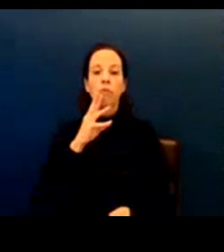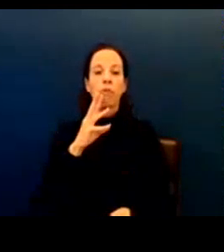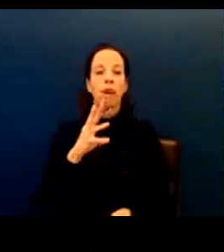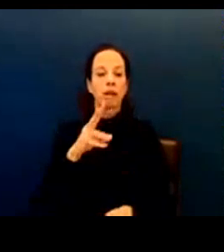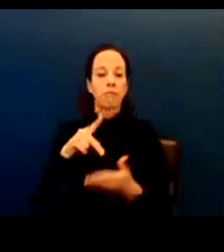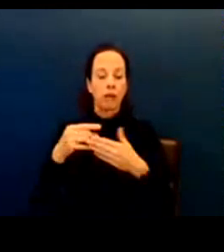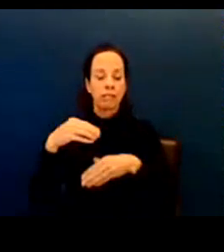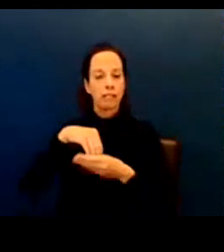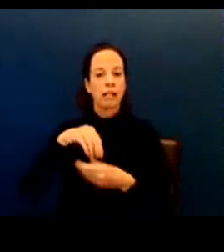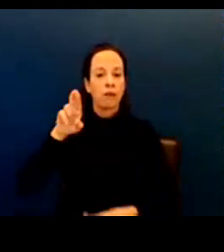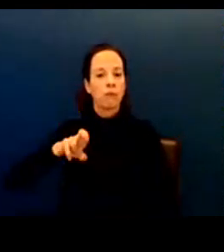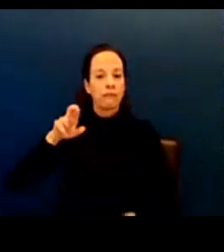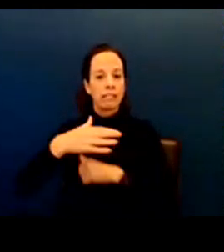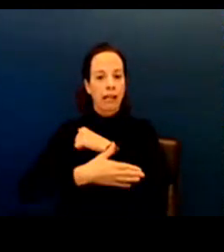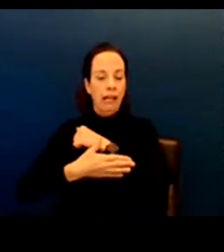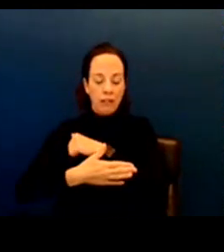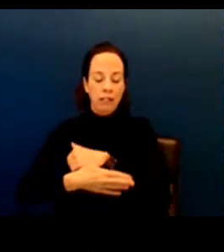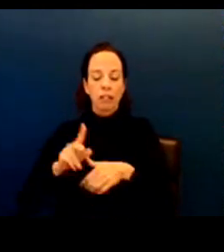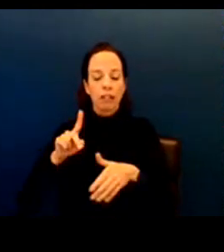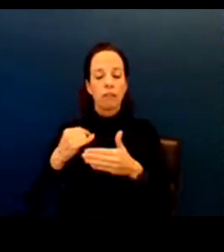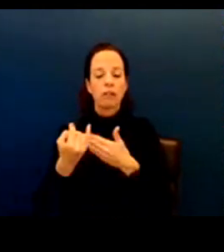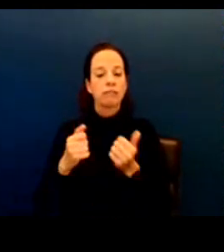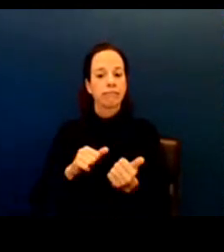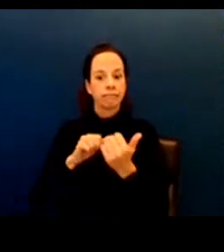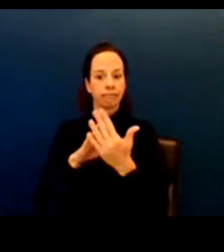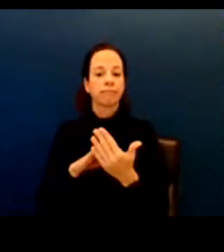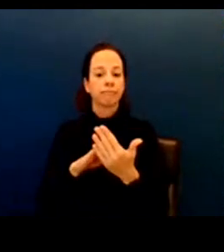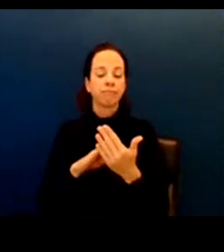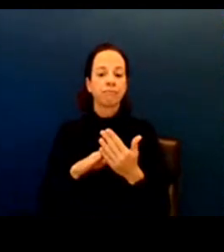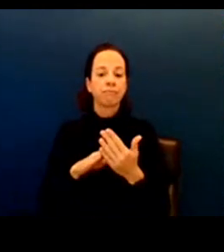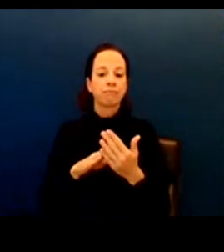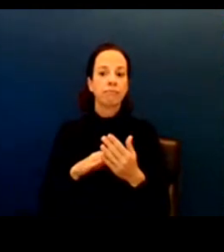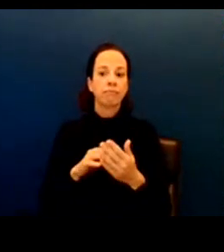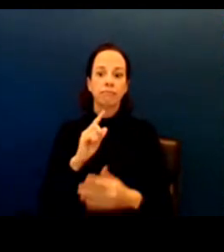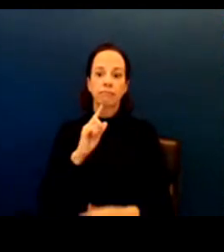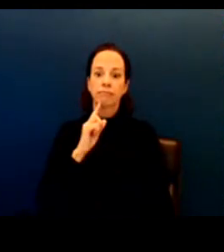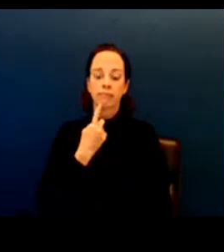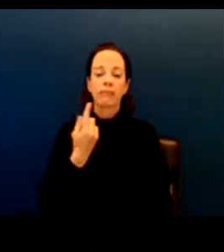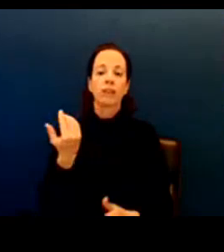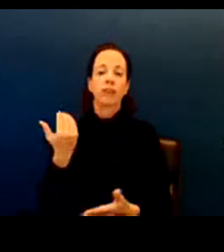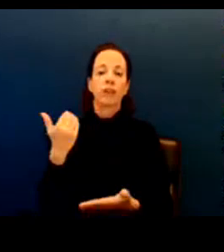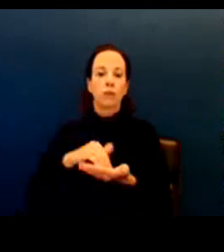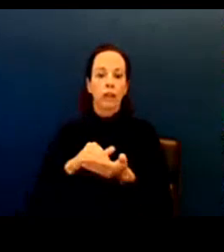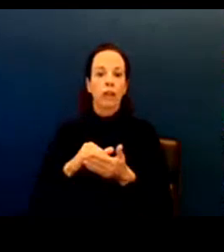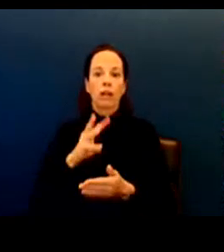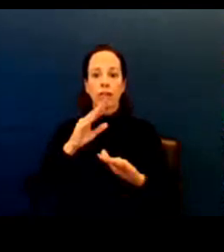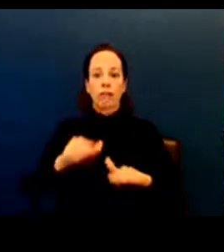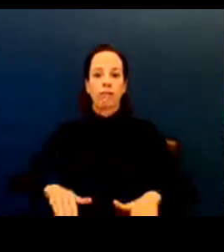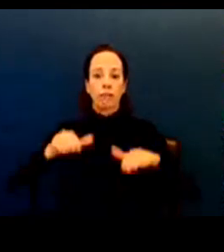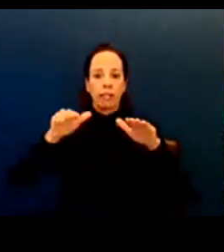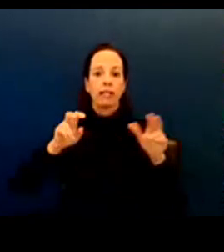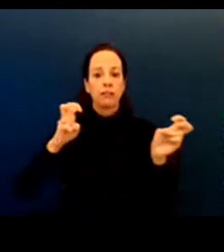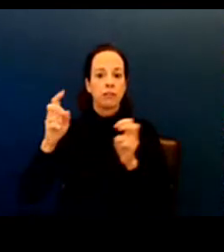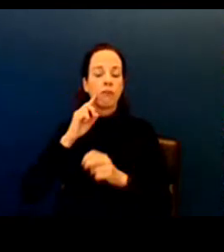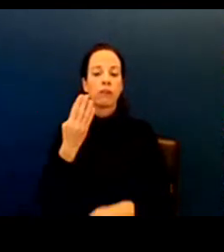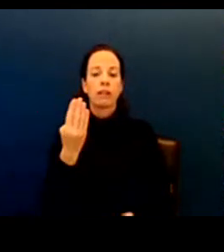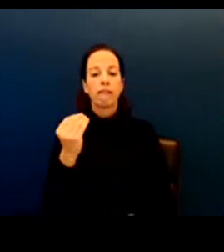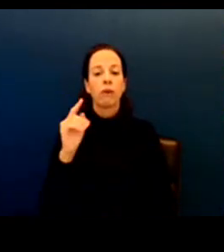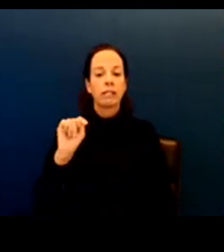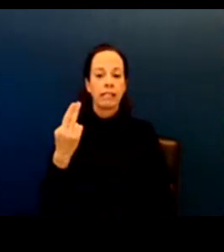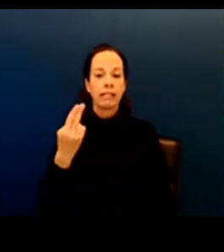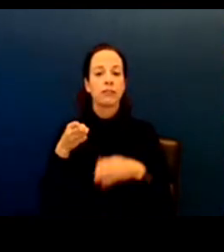The project is focused on addressing the significant and reoccurring flooding issues at the 14th Street Underpass, a critical